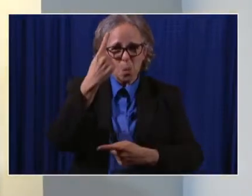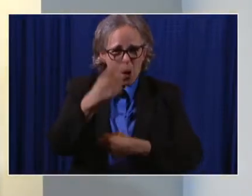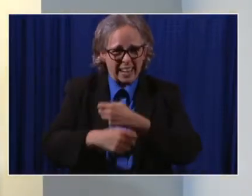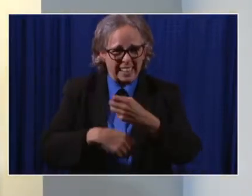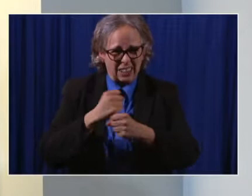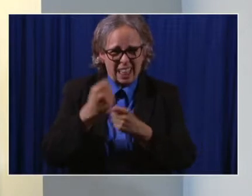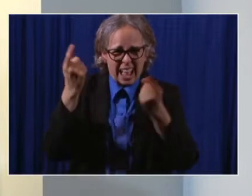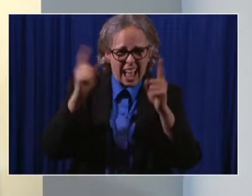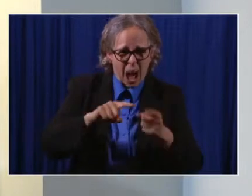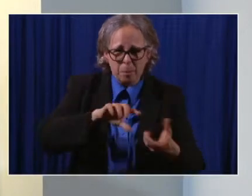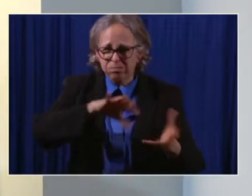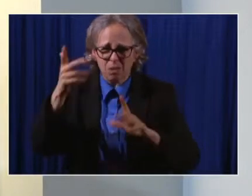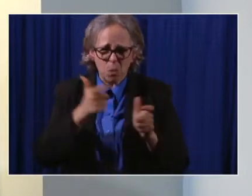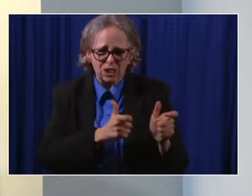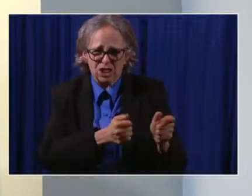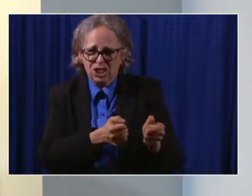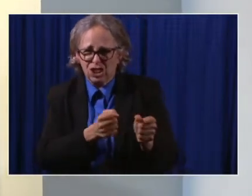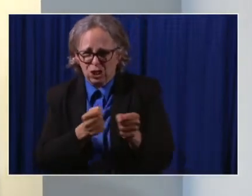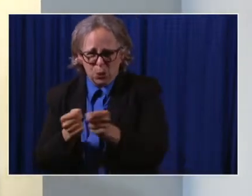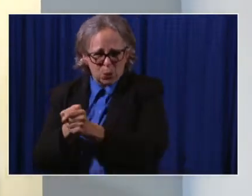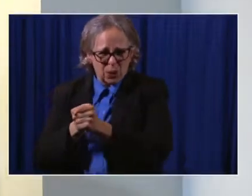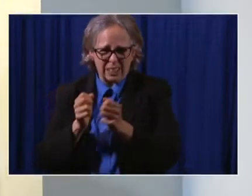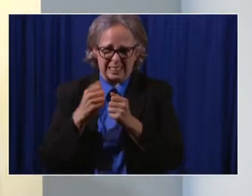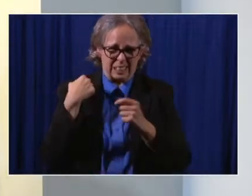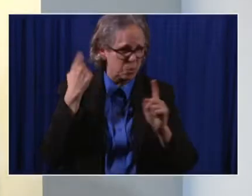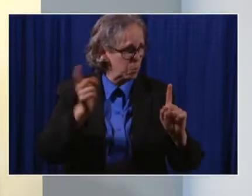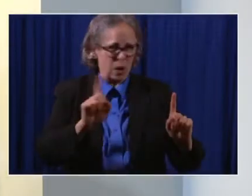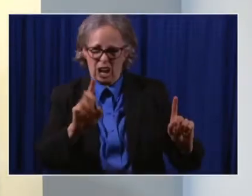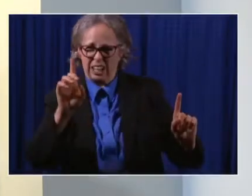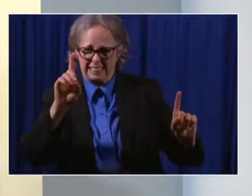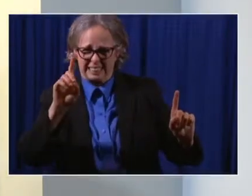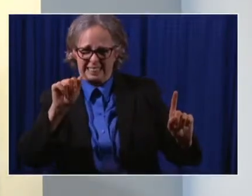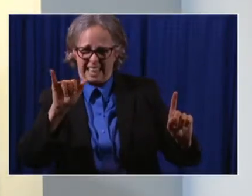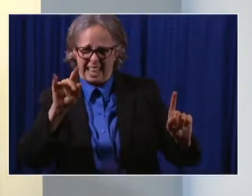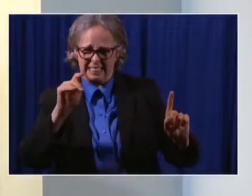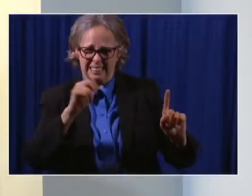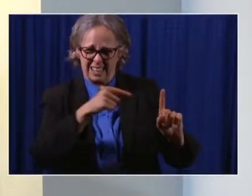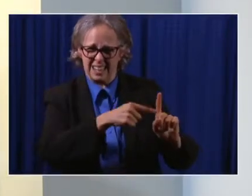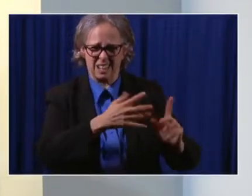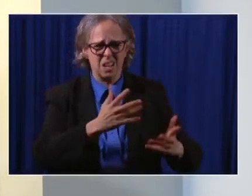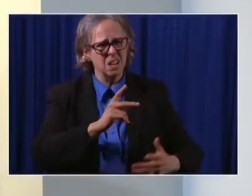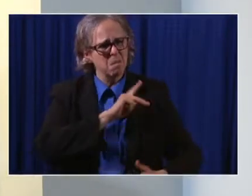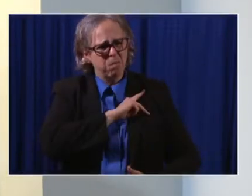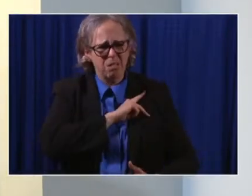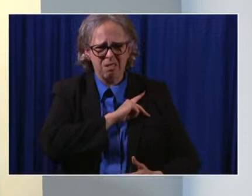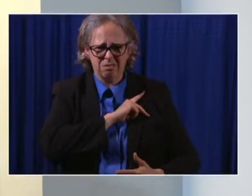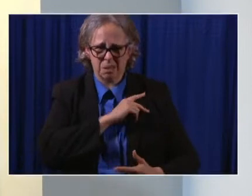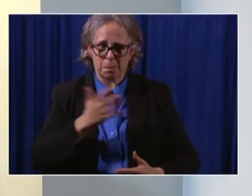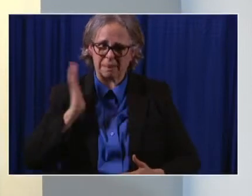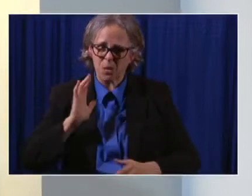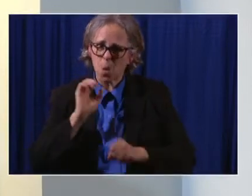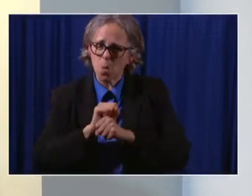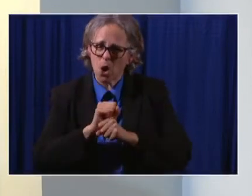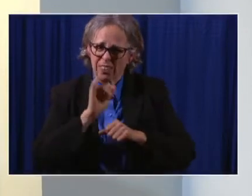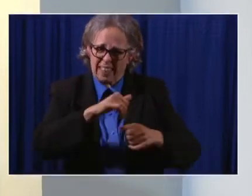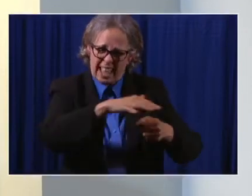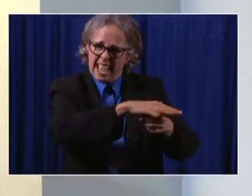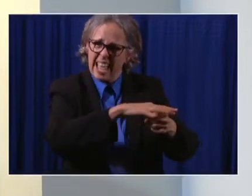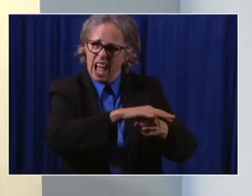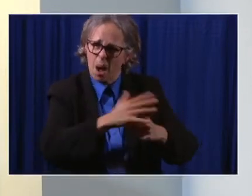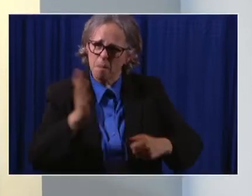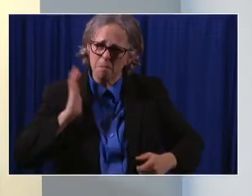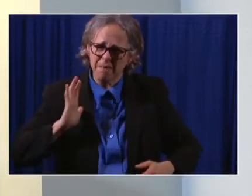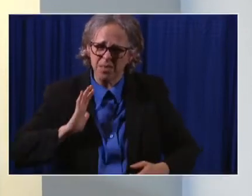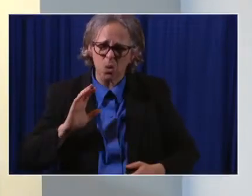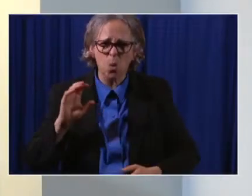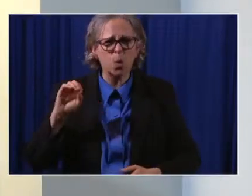That hit us all pretty hard. It was very personal to me in the sense that I used to work in that same area for a period of